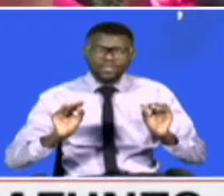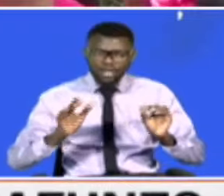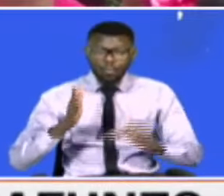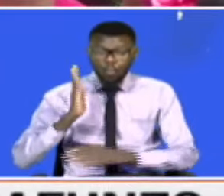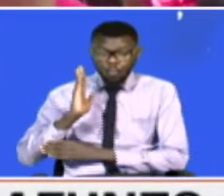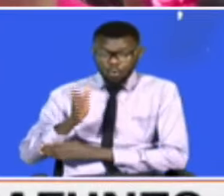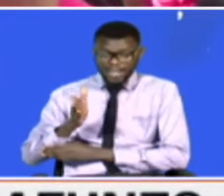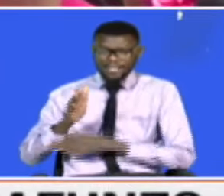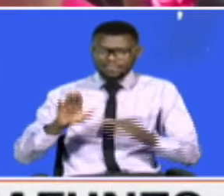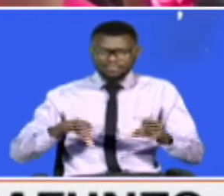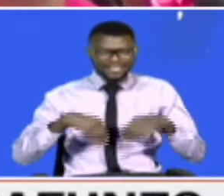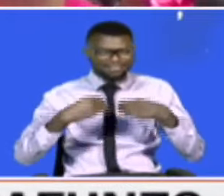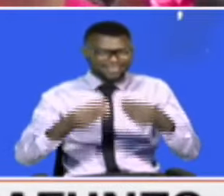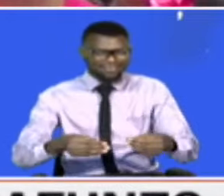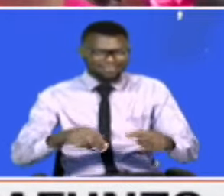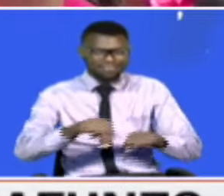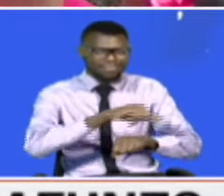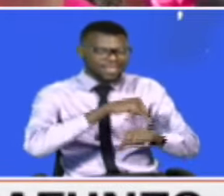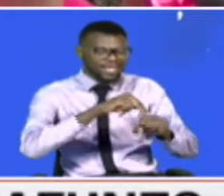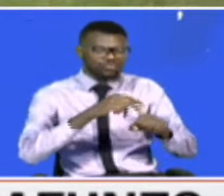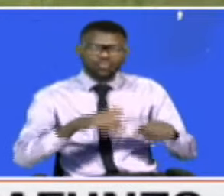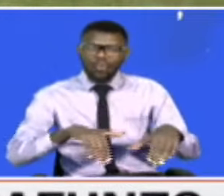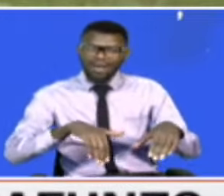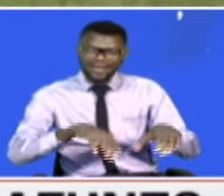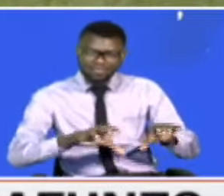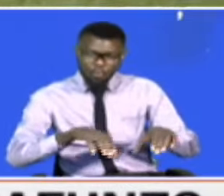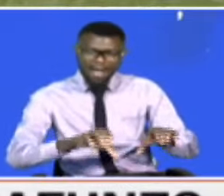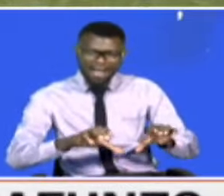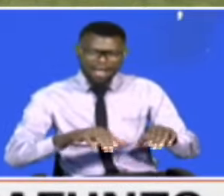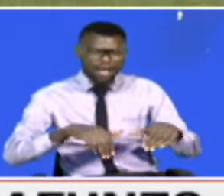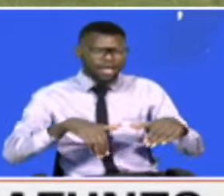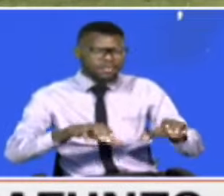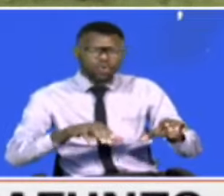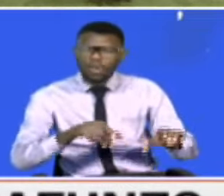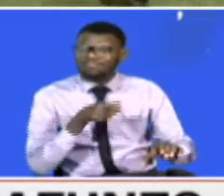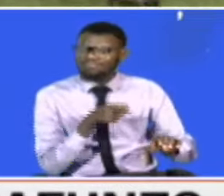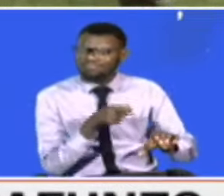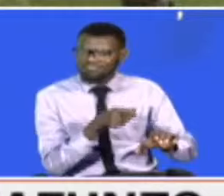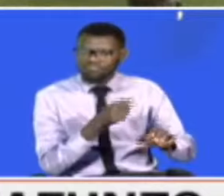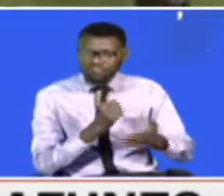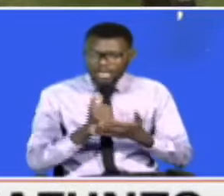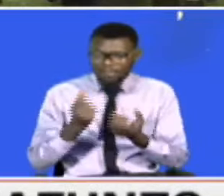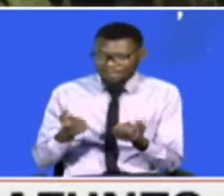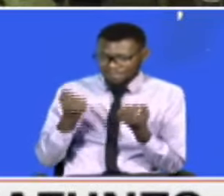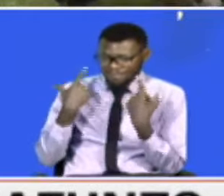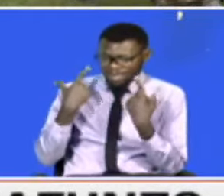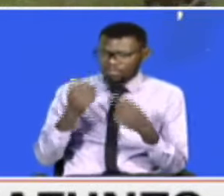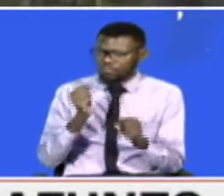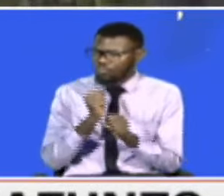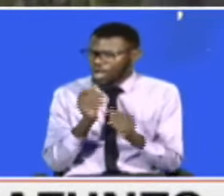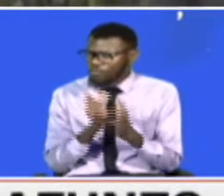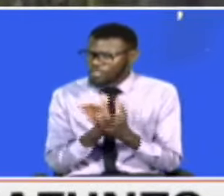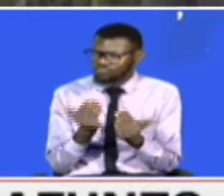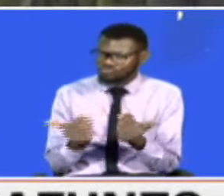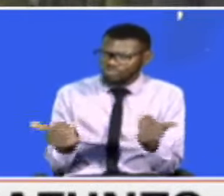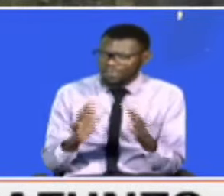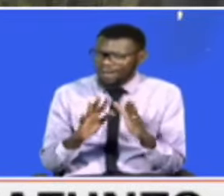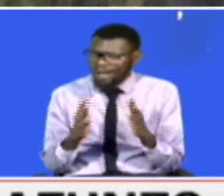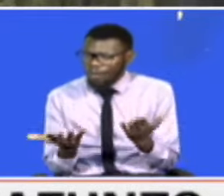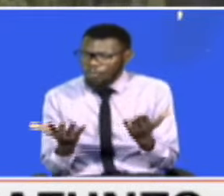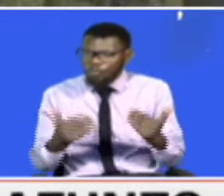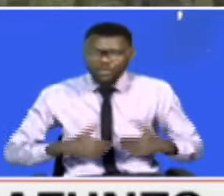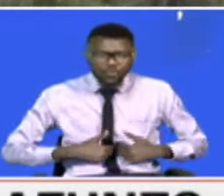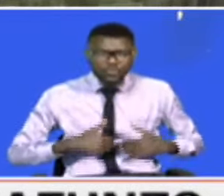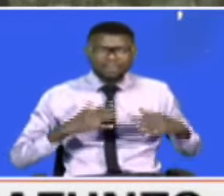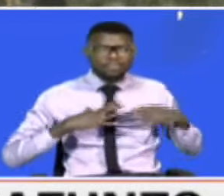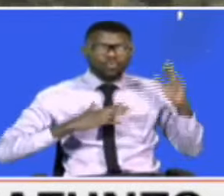national diploma, which will entail them to understand the basics of working with small children, youth children, and senior